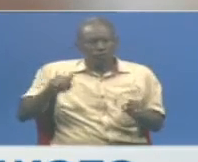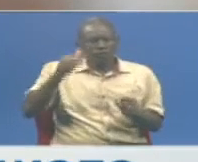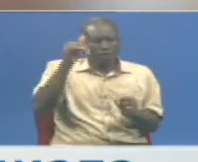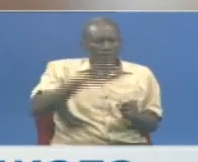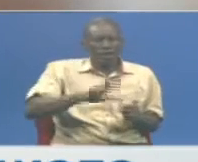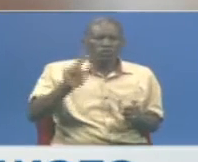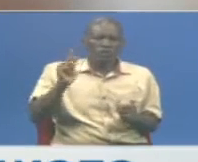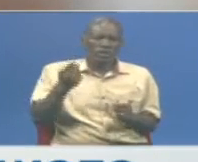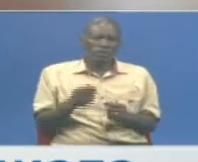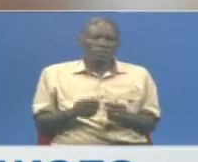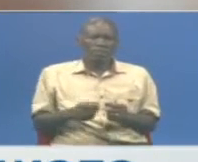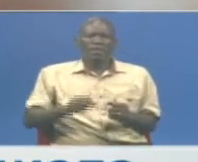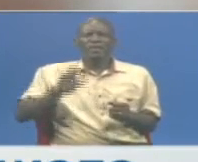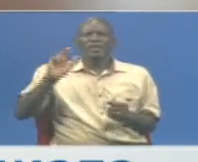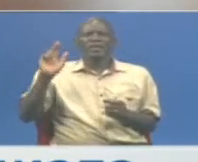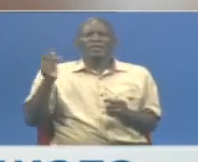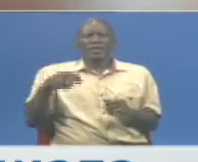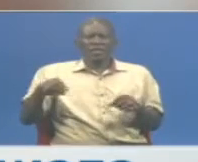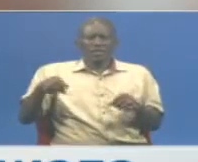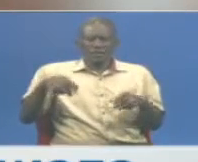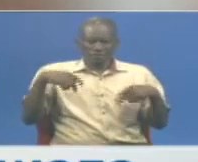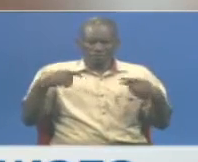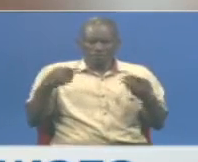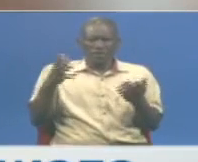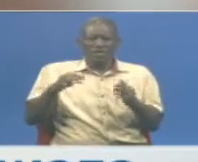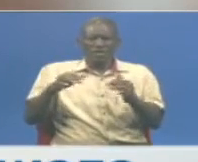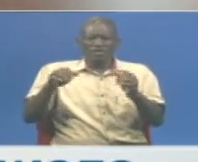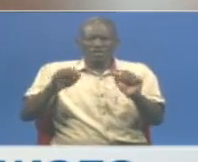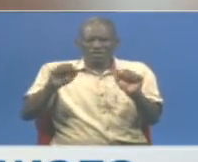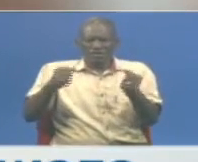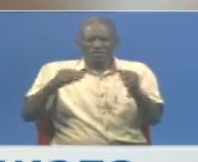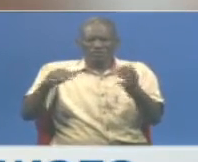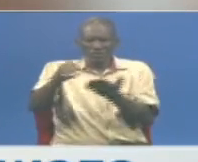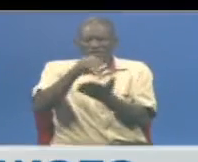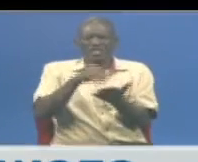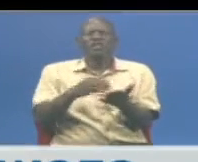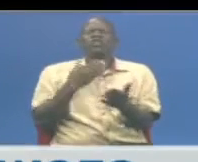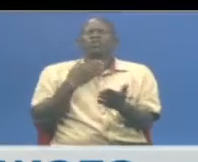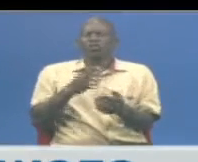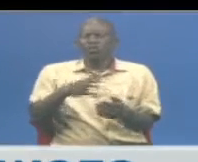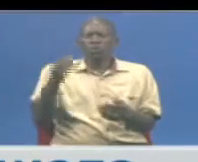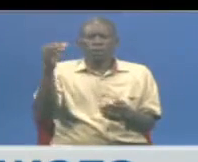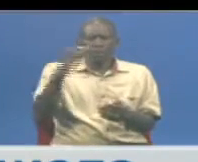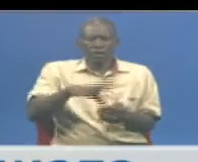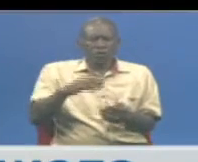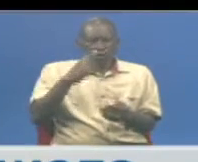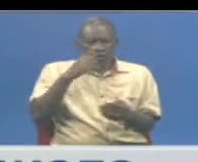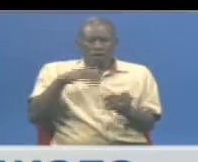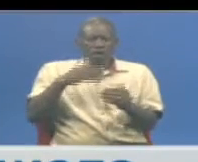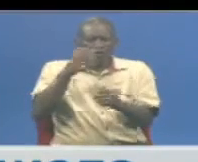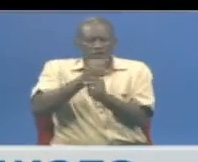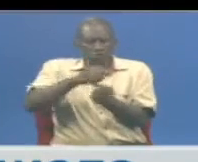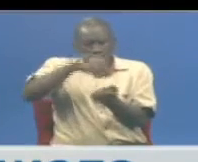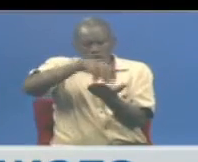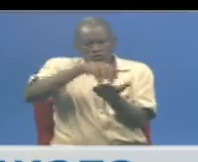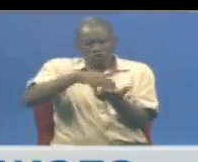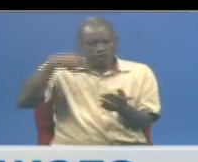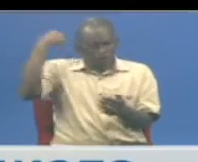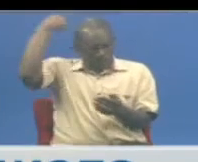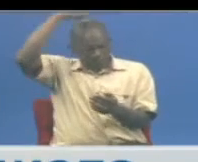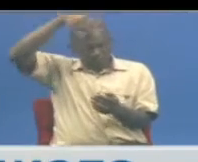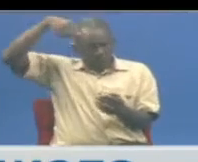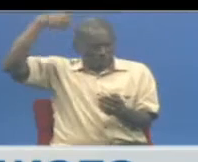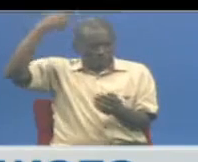back home. The Kenyan nationals in the shelter seek to return home after the working conditions in the Kingdom of